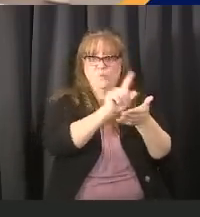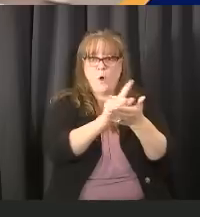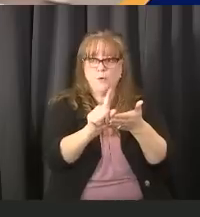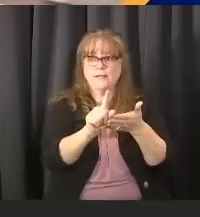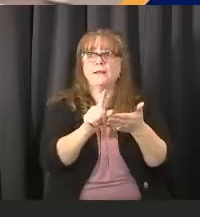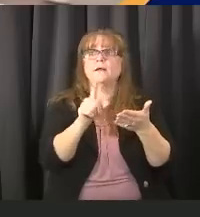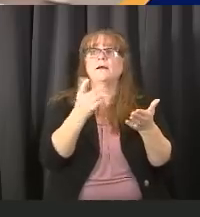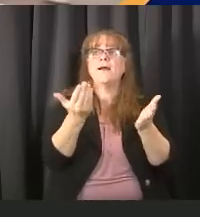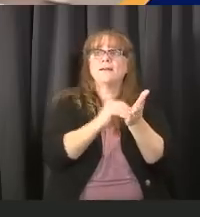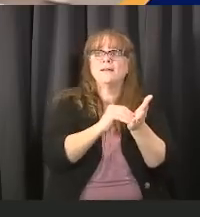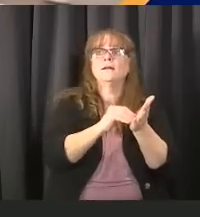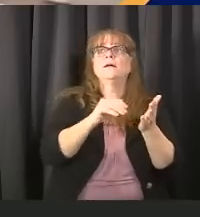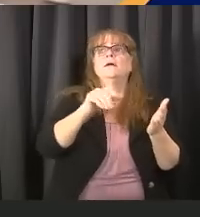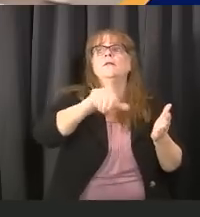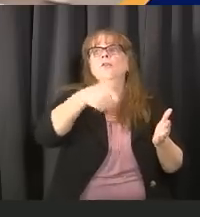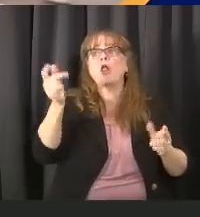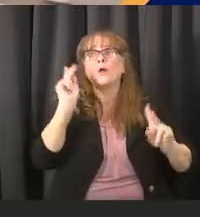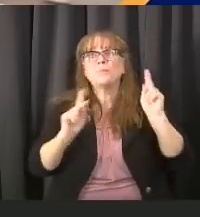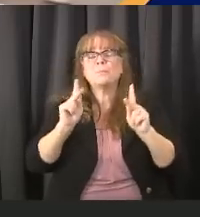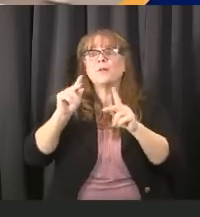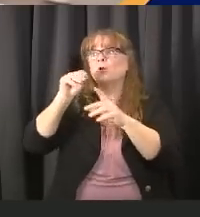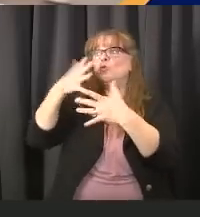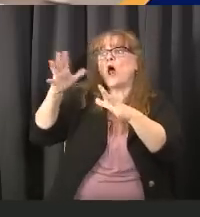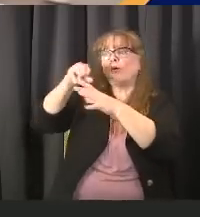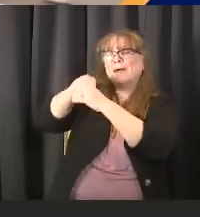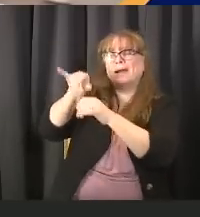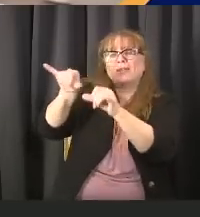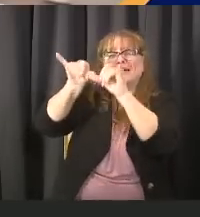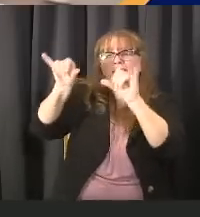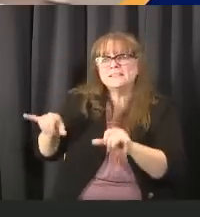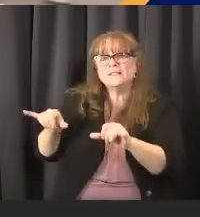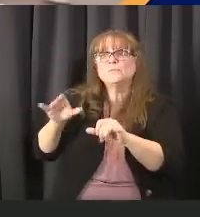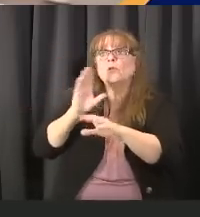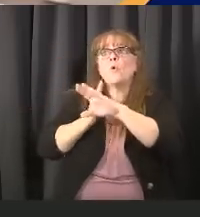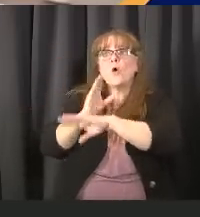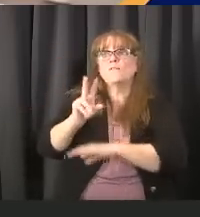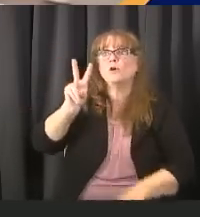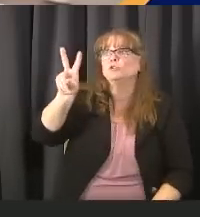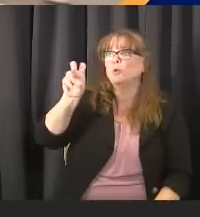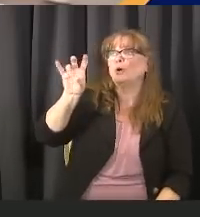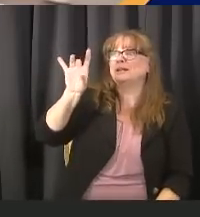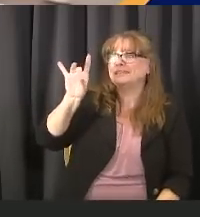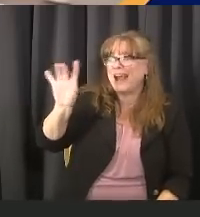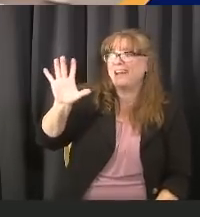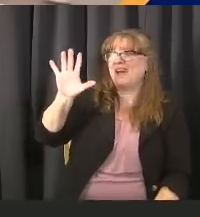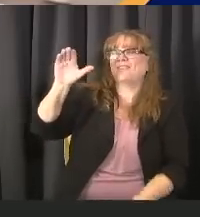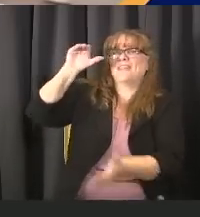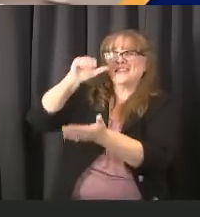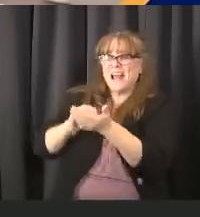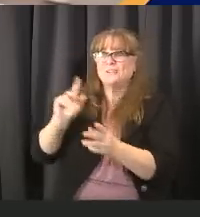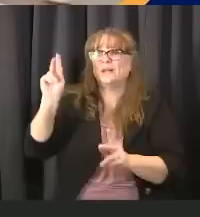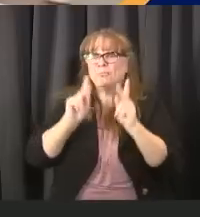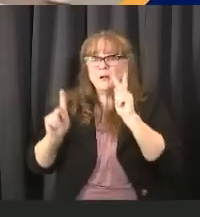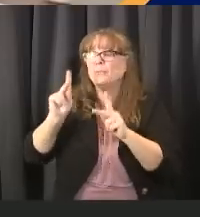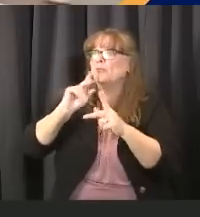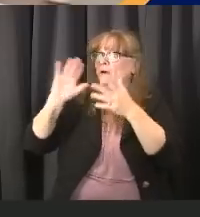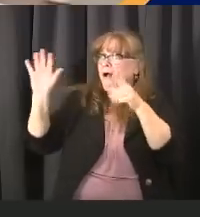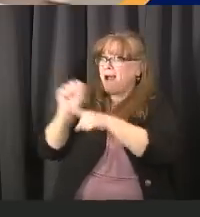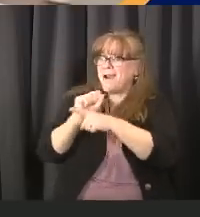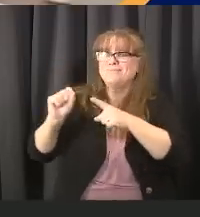over 275,000 individuals that are 70 and older. So as the governor said, that doesn't truly